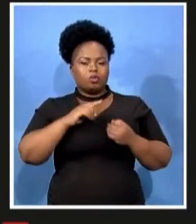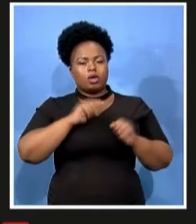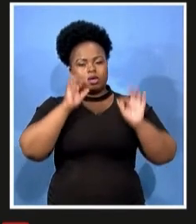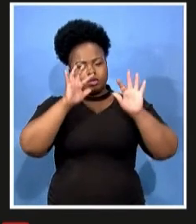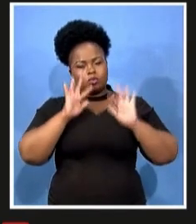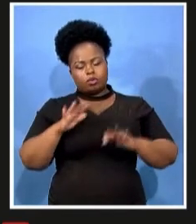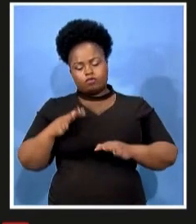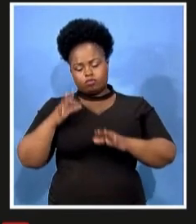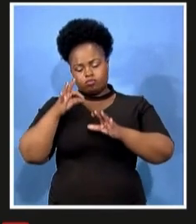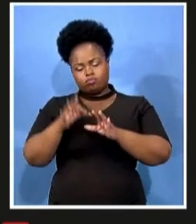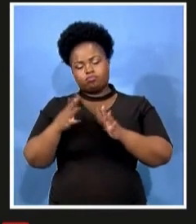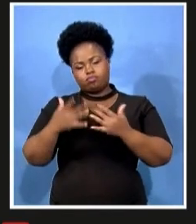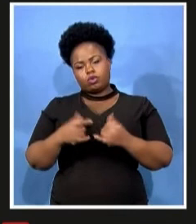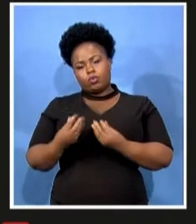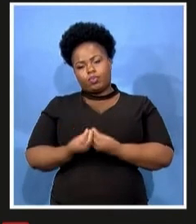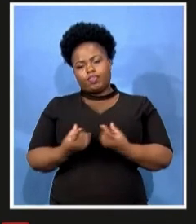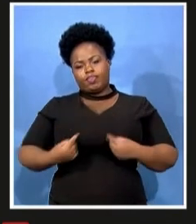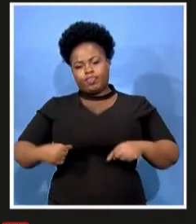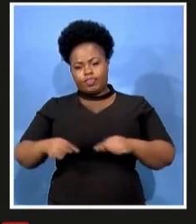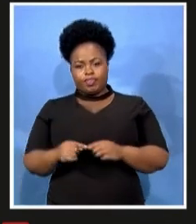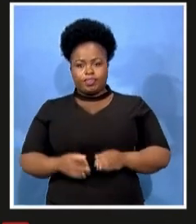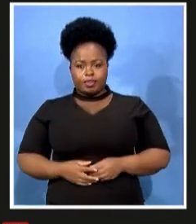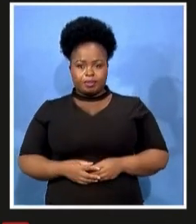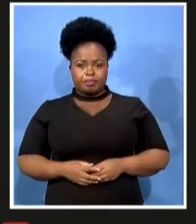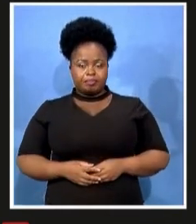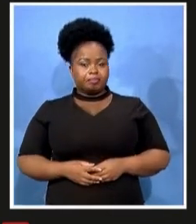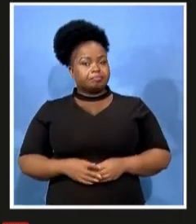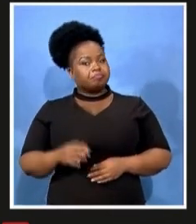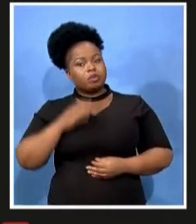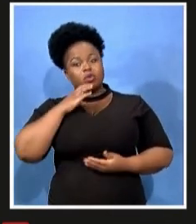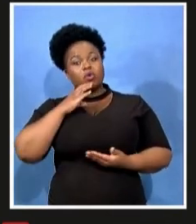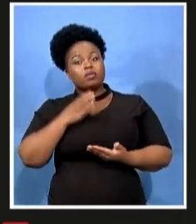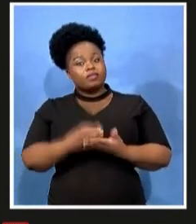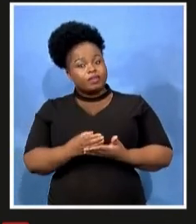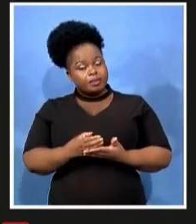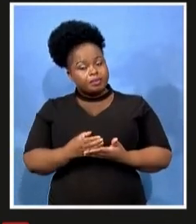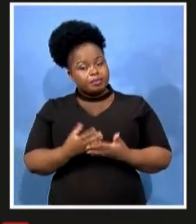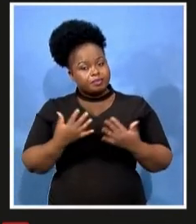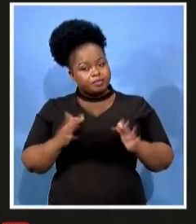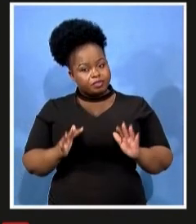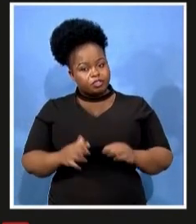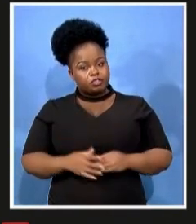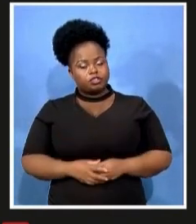is actually then confirmed, I would hear members